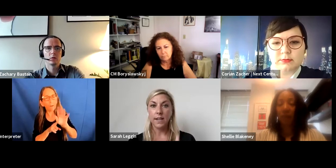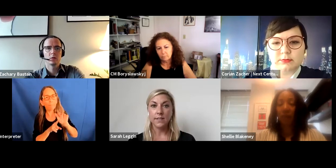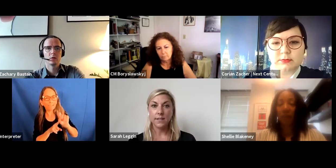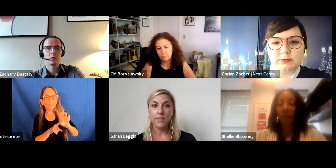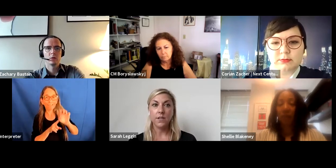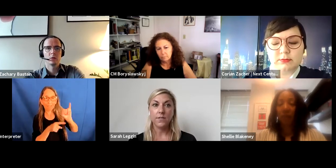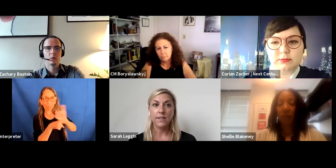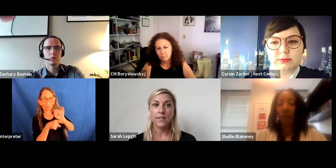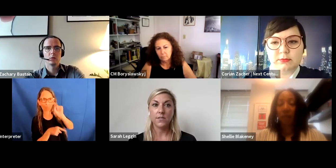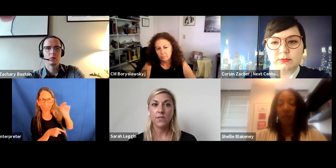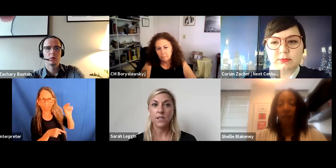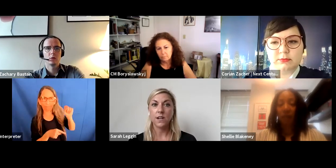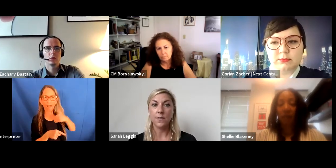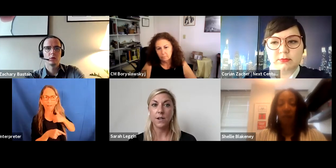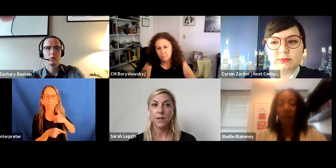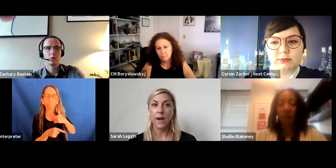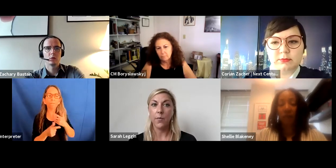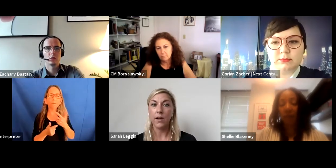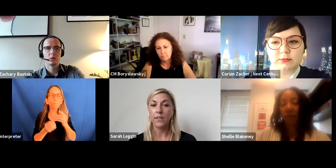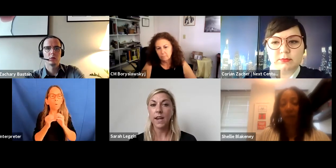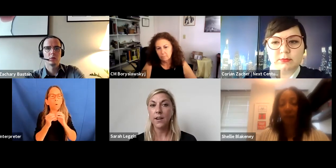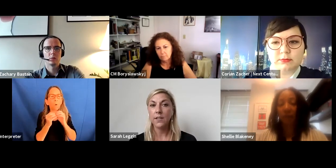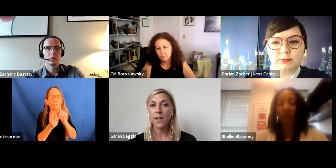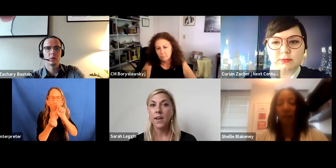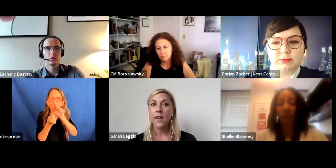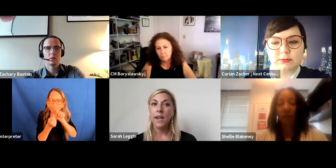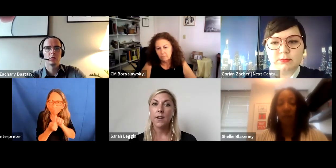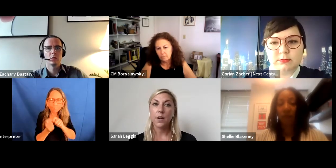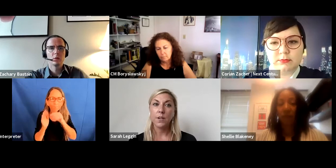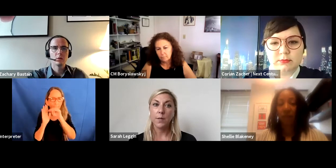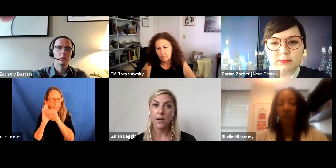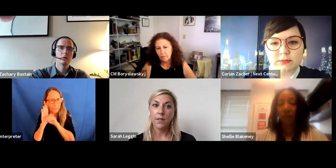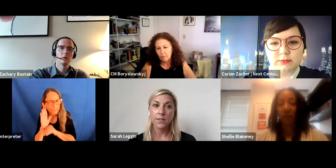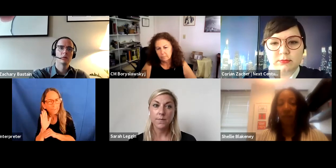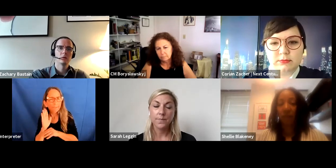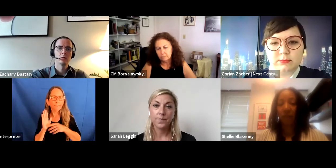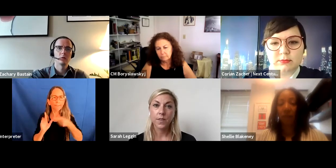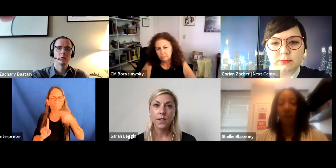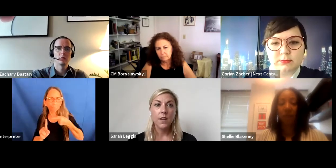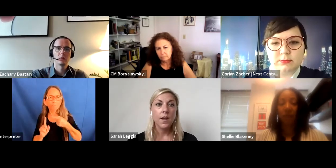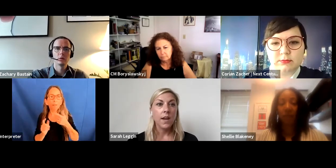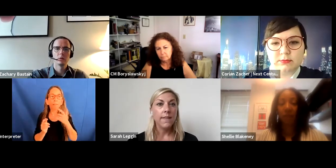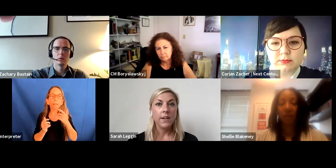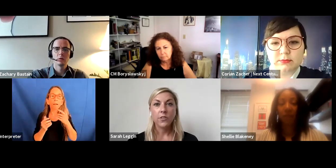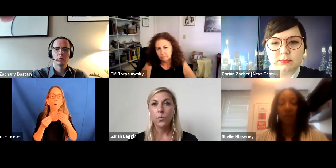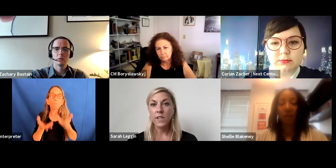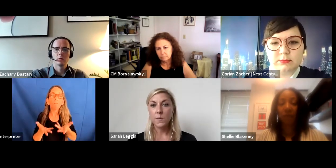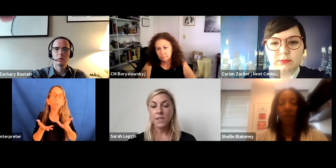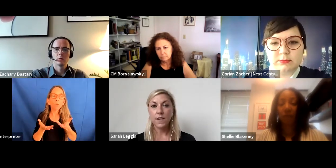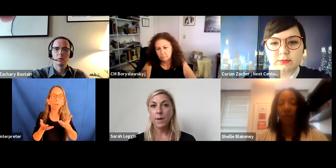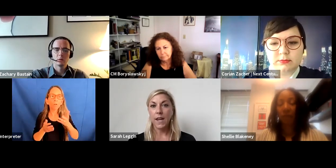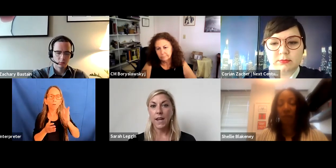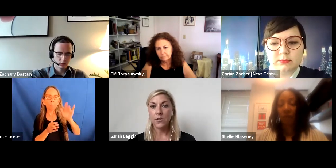detailed list of the devices and services offered by wireless carriers and our community partners. And then just